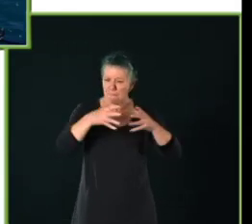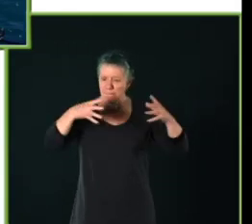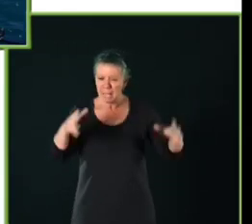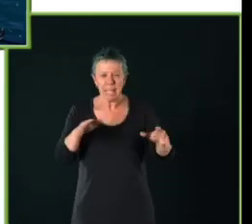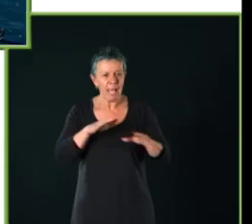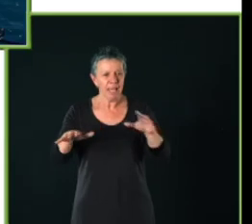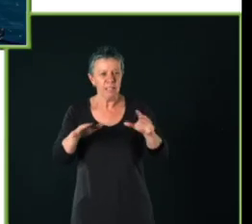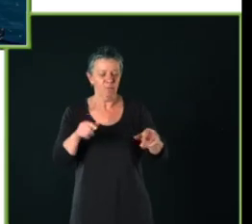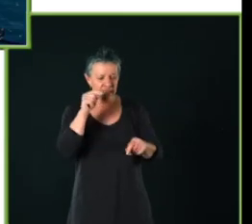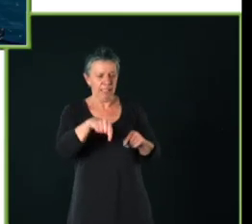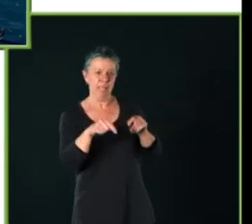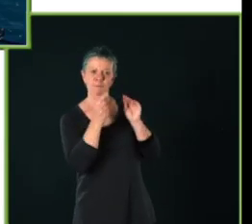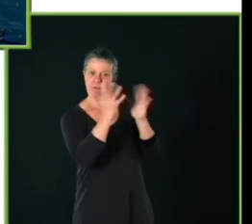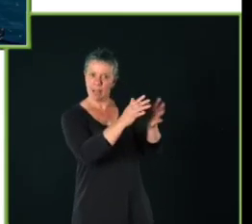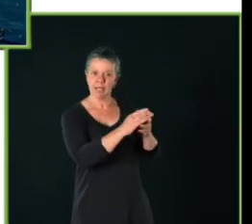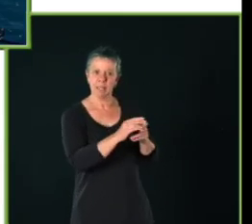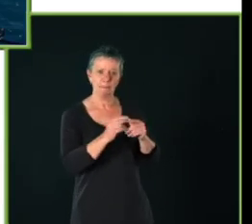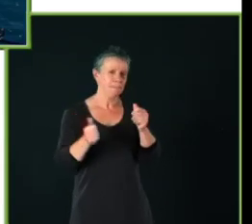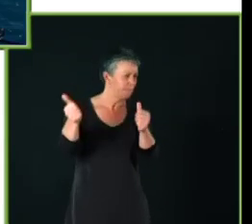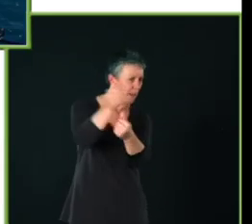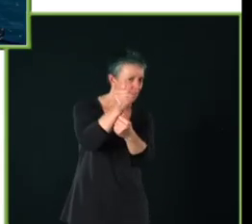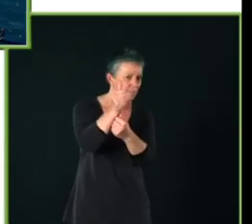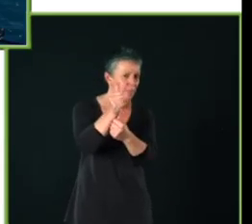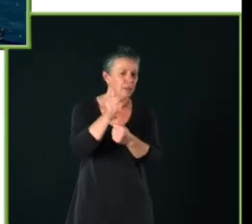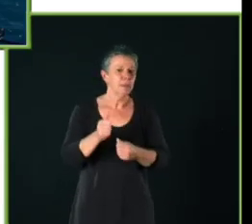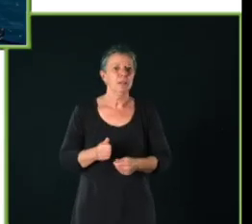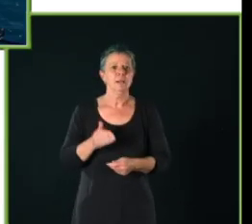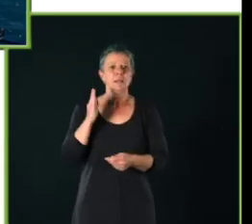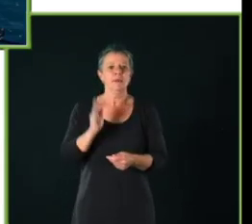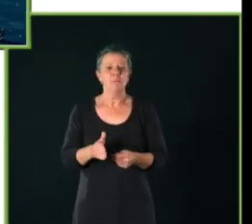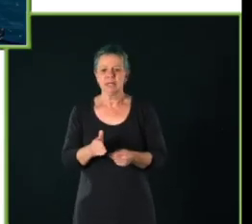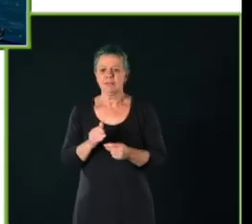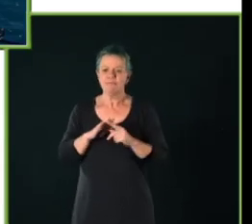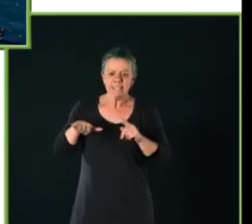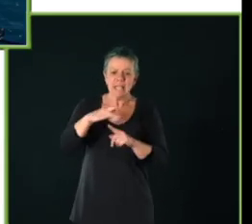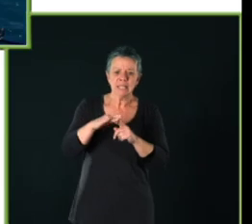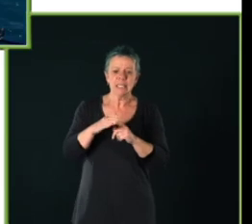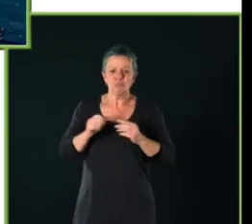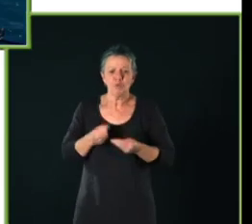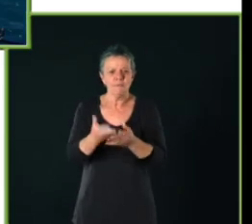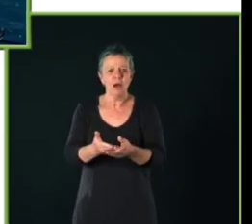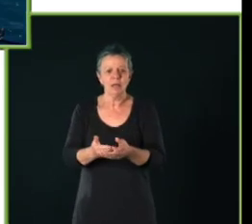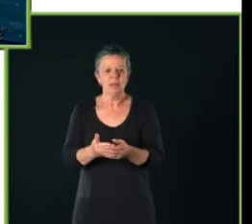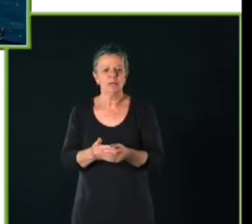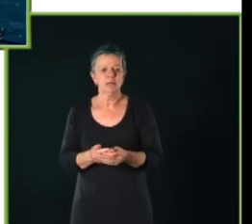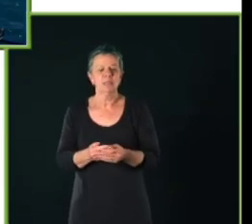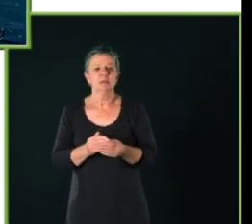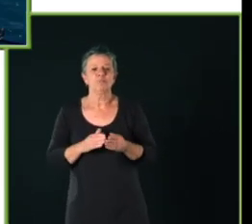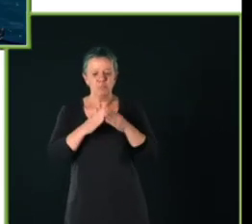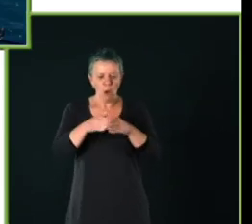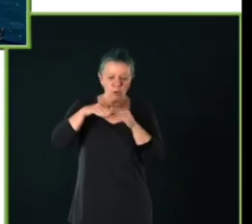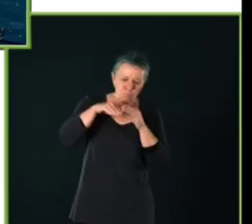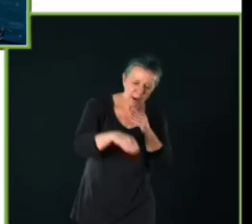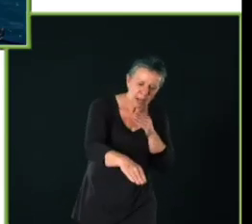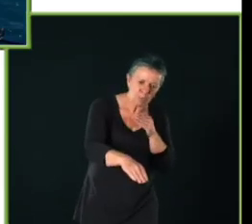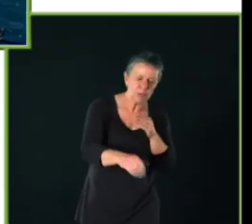thing in Whangarei. We have to have those clean. We have to have those facilities for it. We haven't provided many boat ramps for them, so it